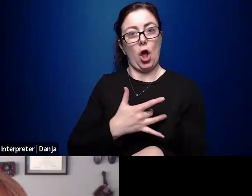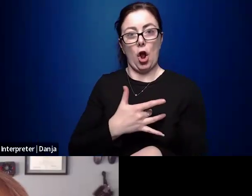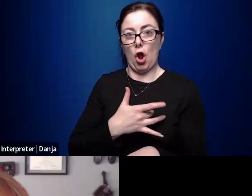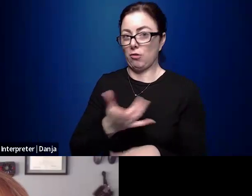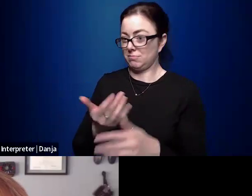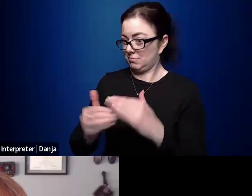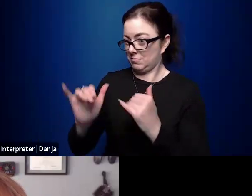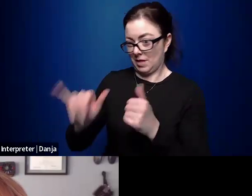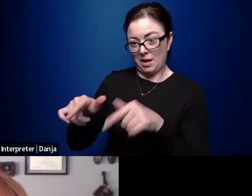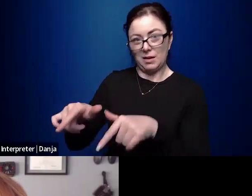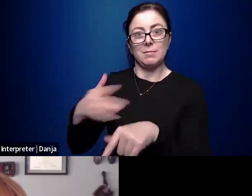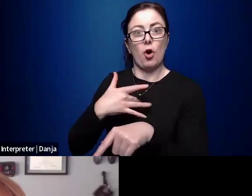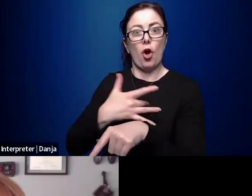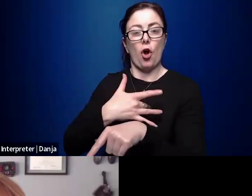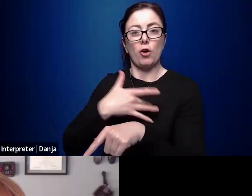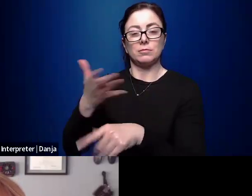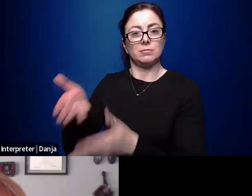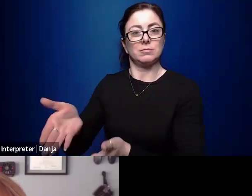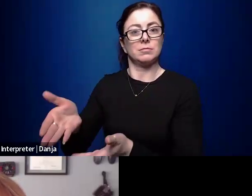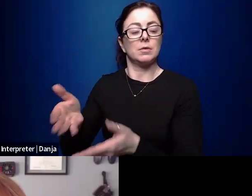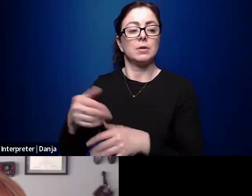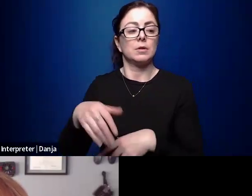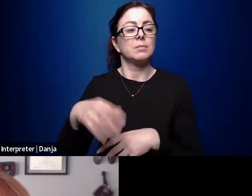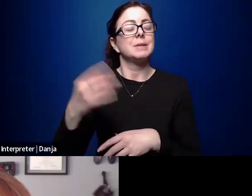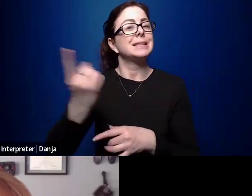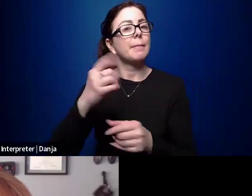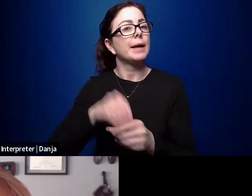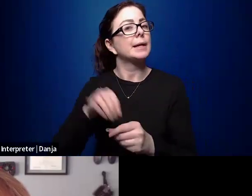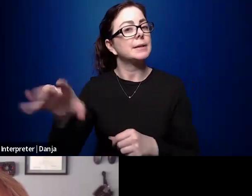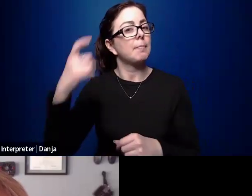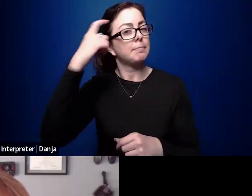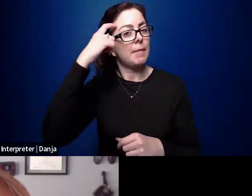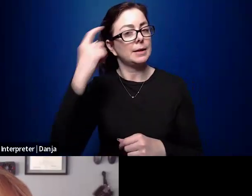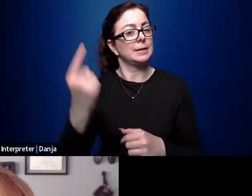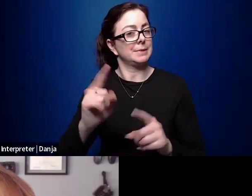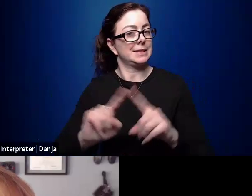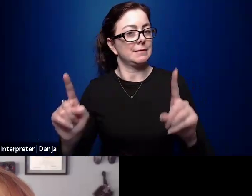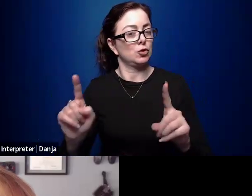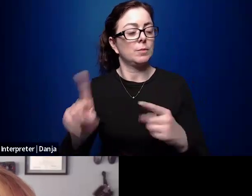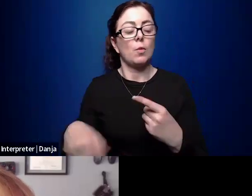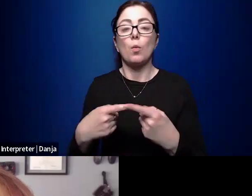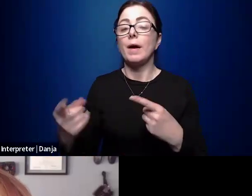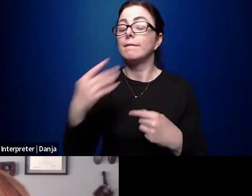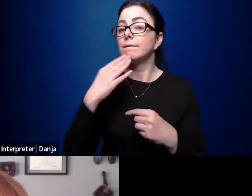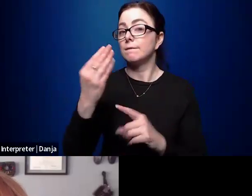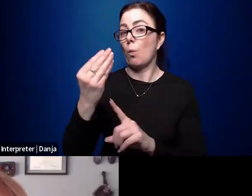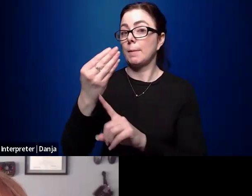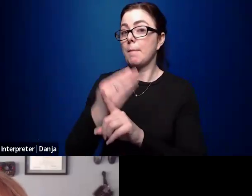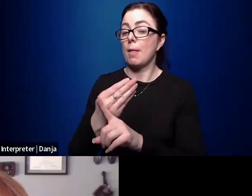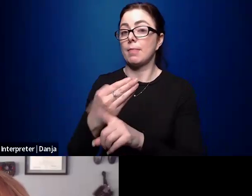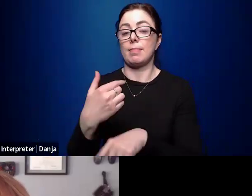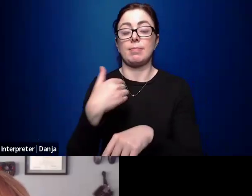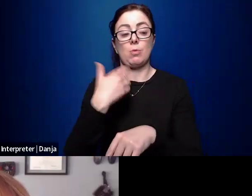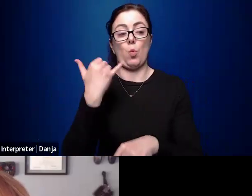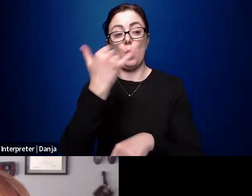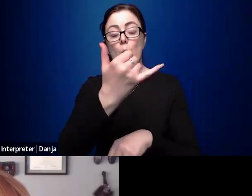chest. But something in his mind was different. When William was 14 months old, I called early intervention. We